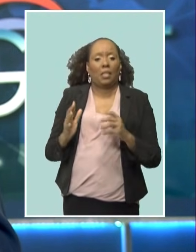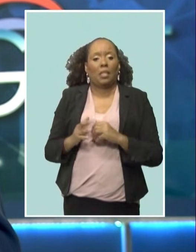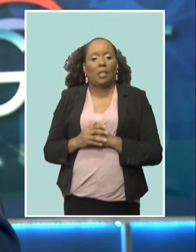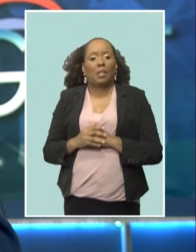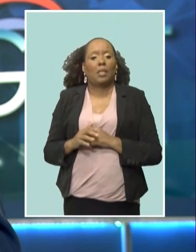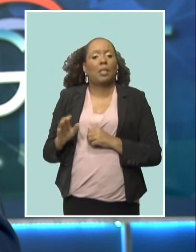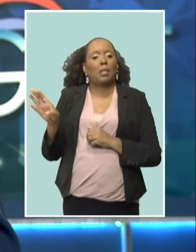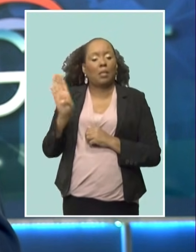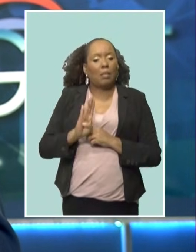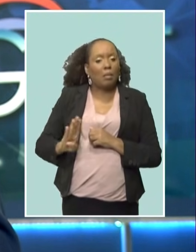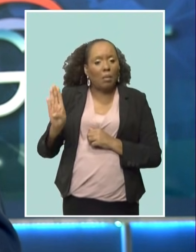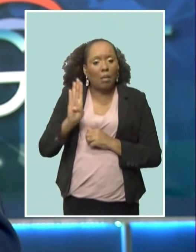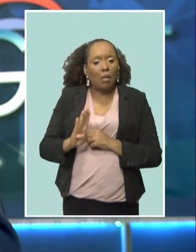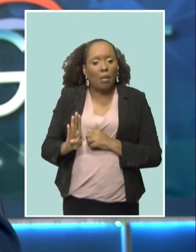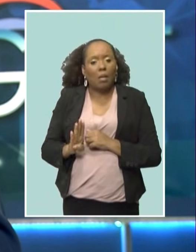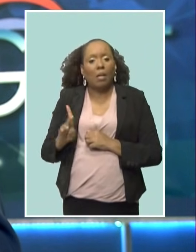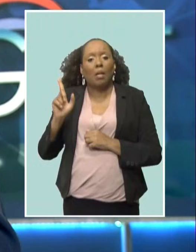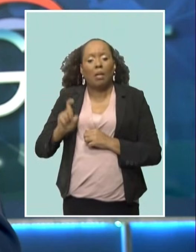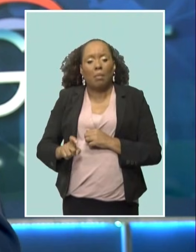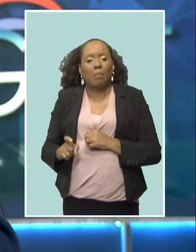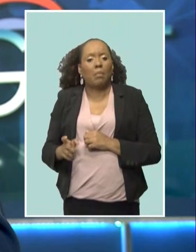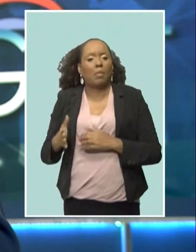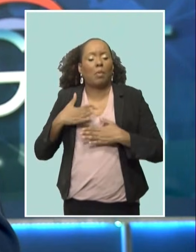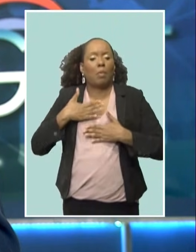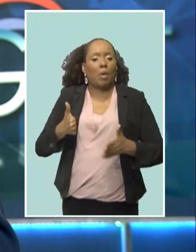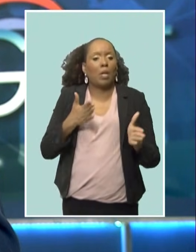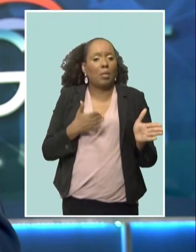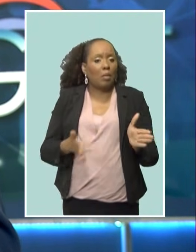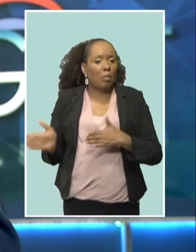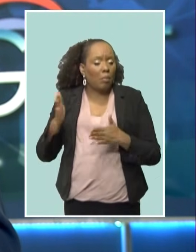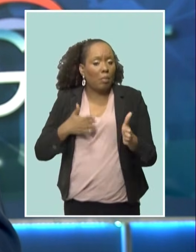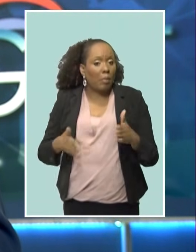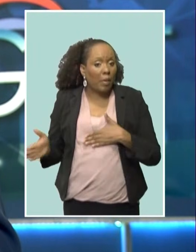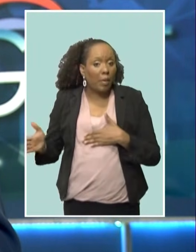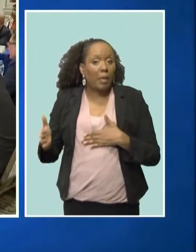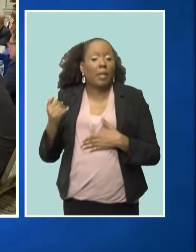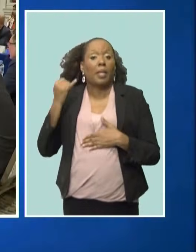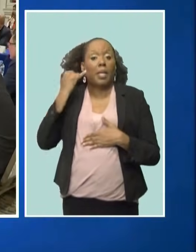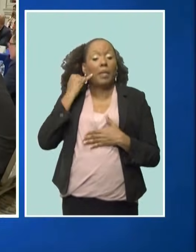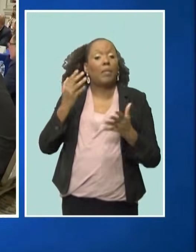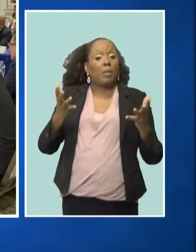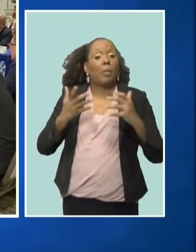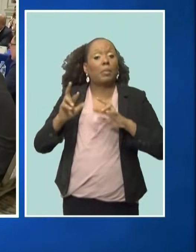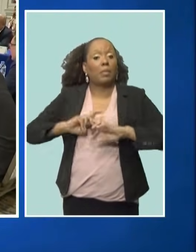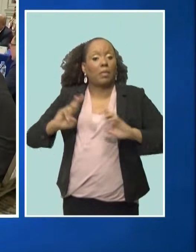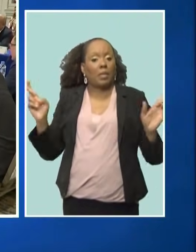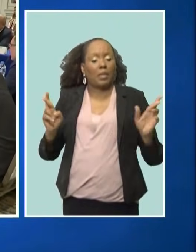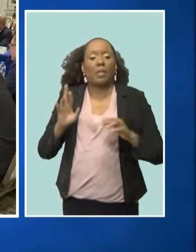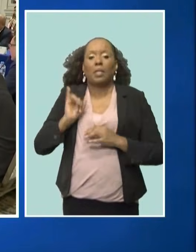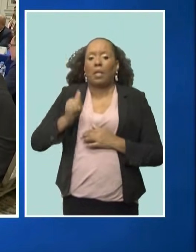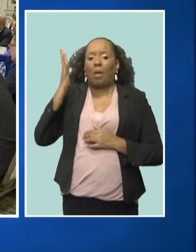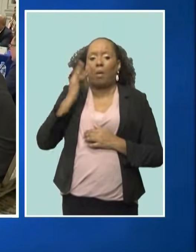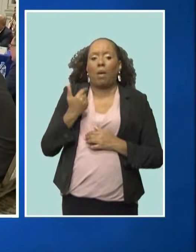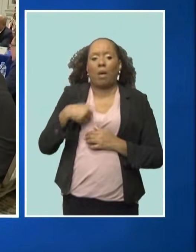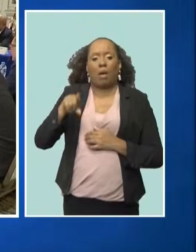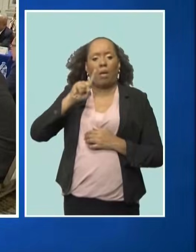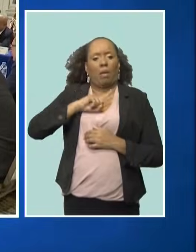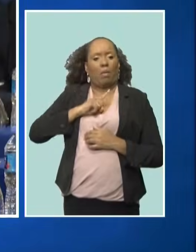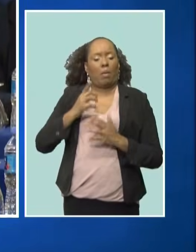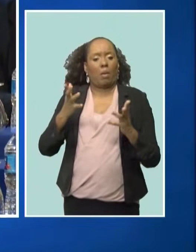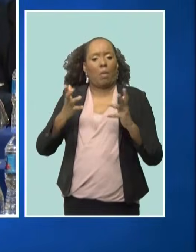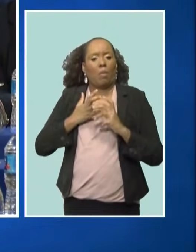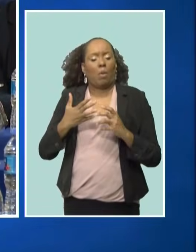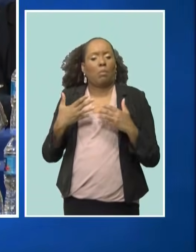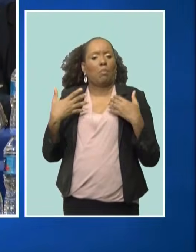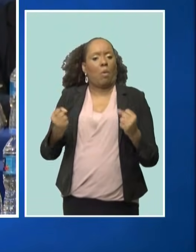recover must be matched by its willingness to prepare. She says that's why the country has committed to bold,